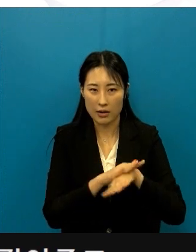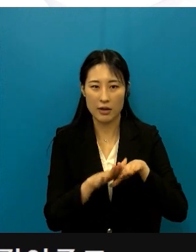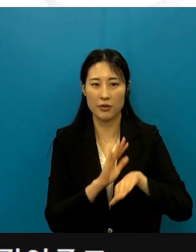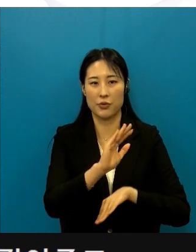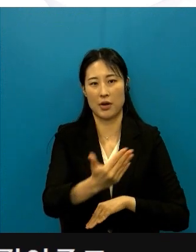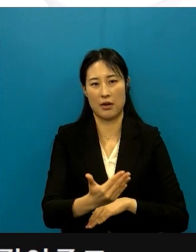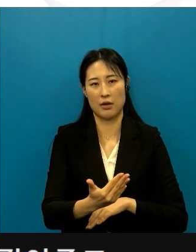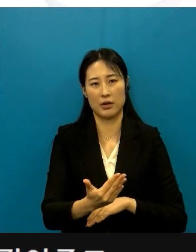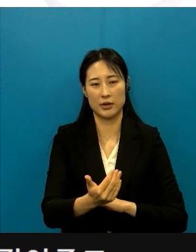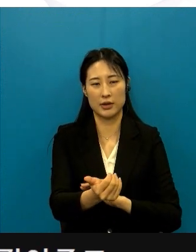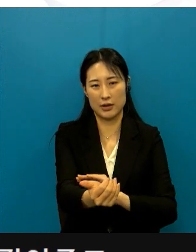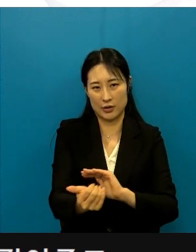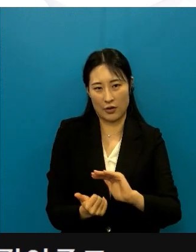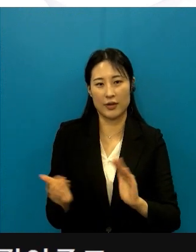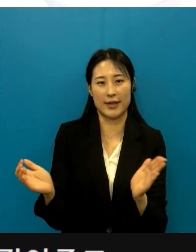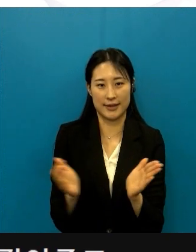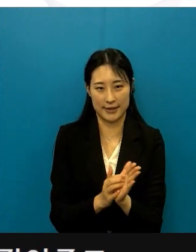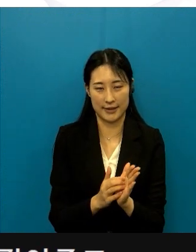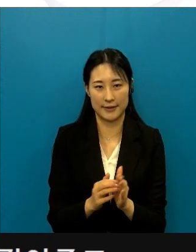In March